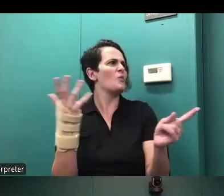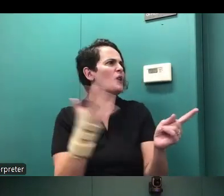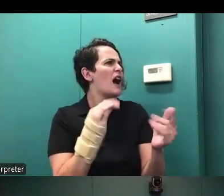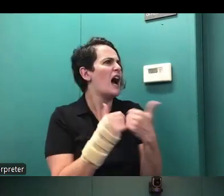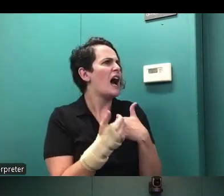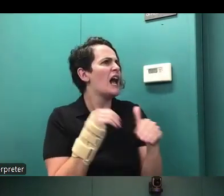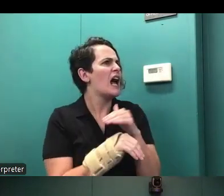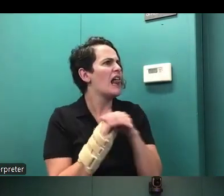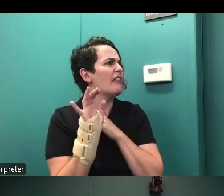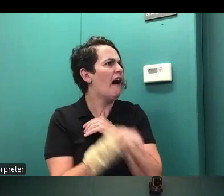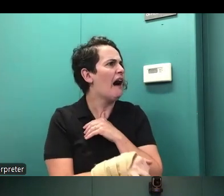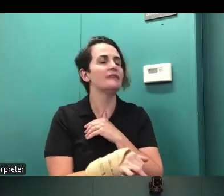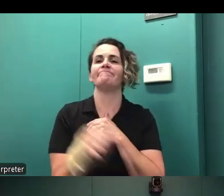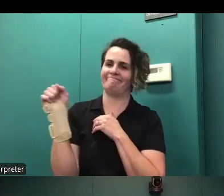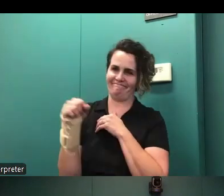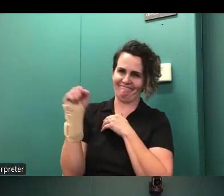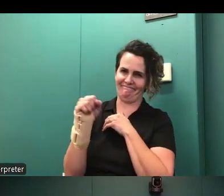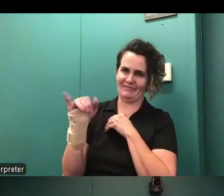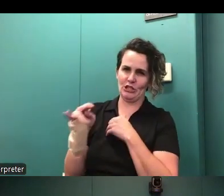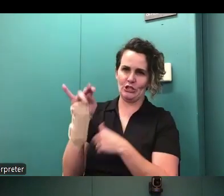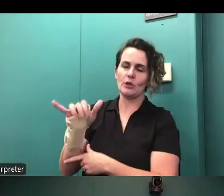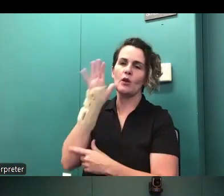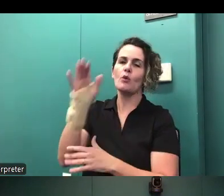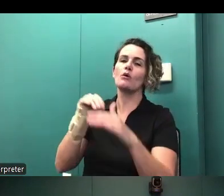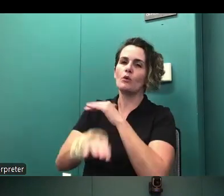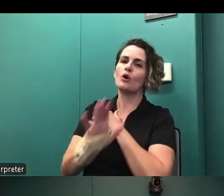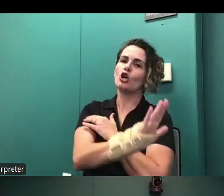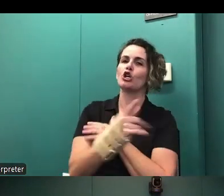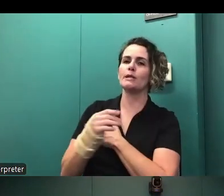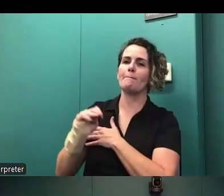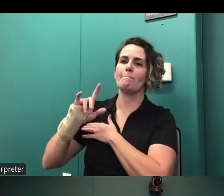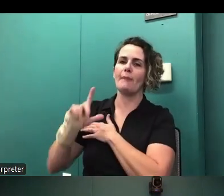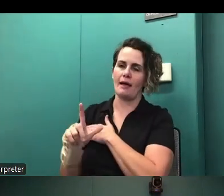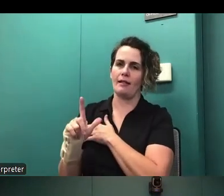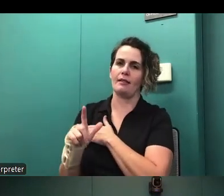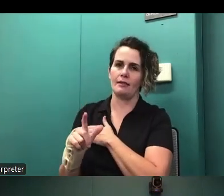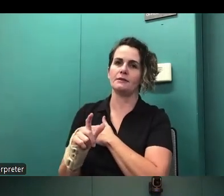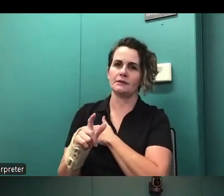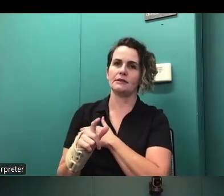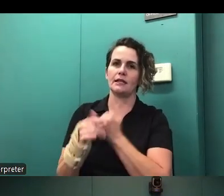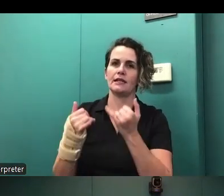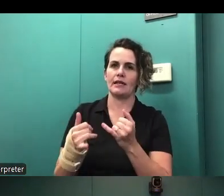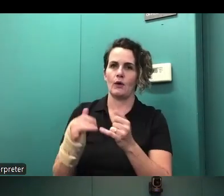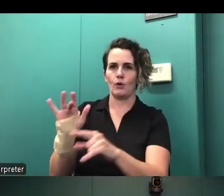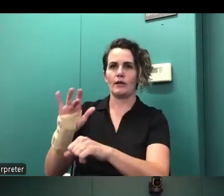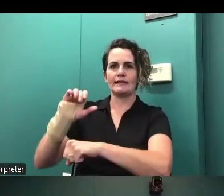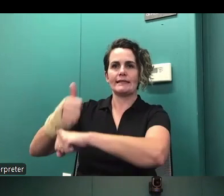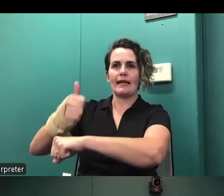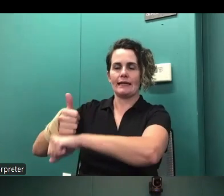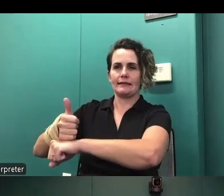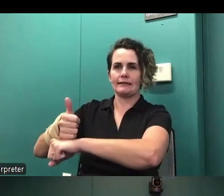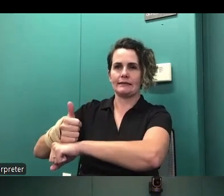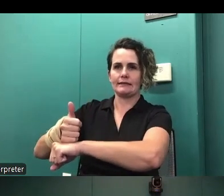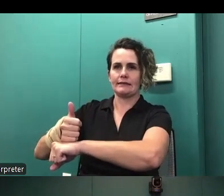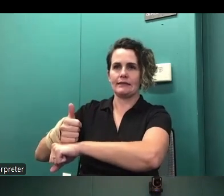Yeah. Yes. All right, so So Jenny's gonna go to her Gmail really quick. Gmail, Then she's gonna go into her settings, that's the